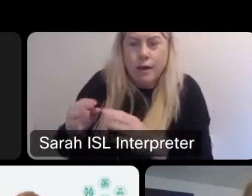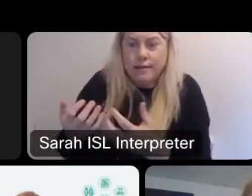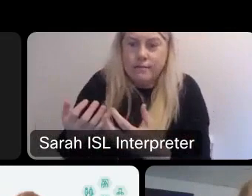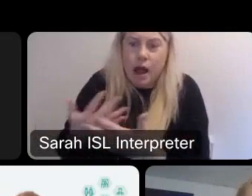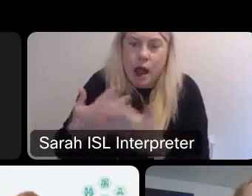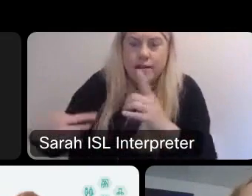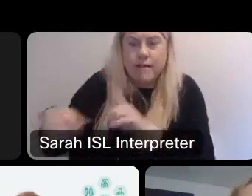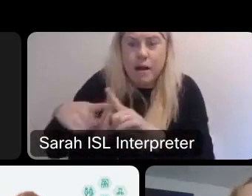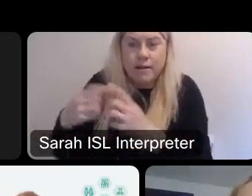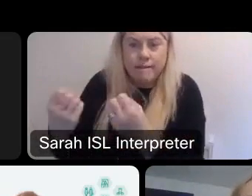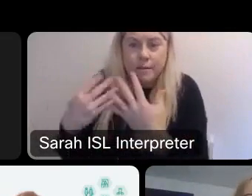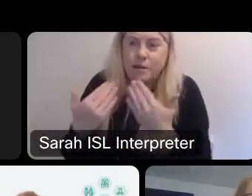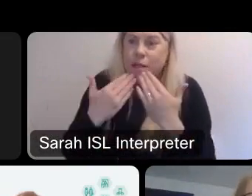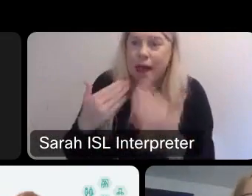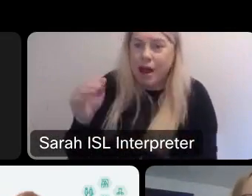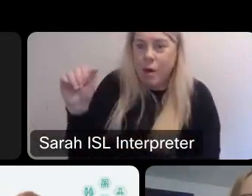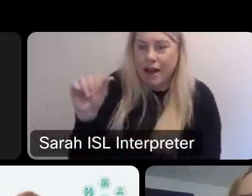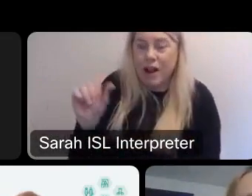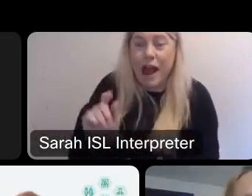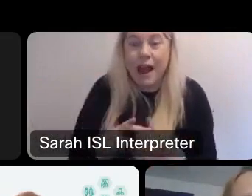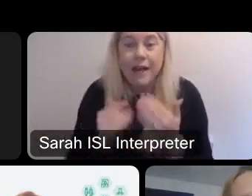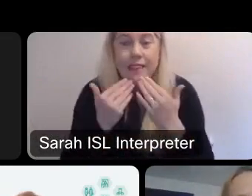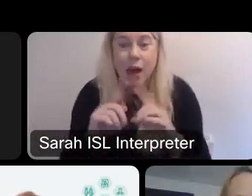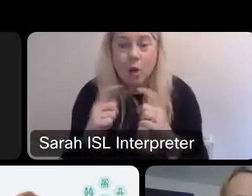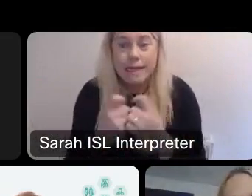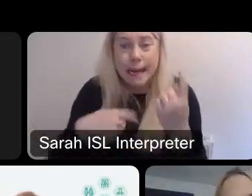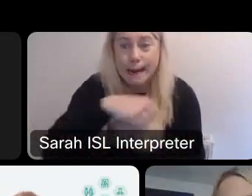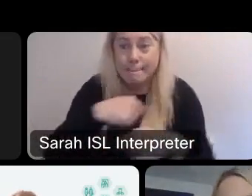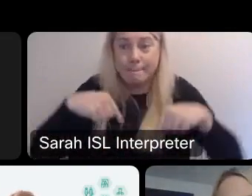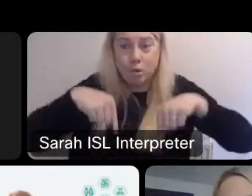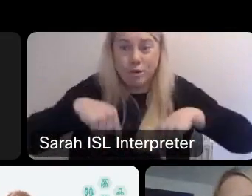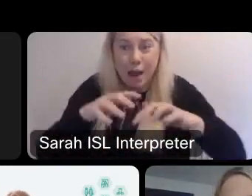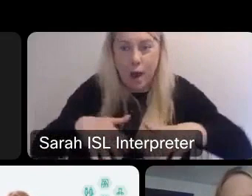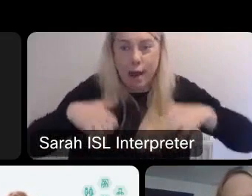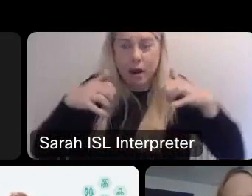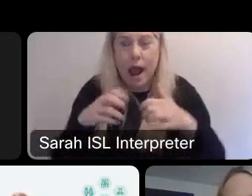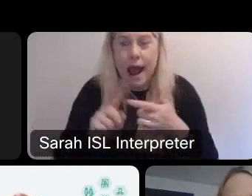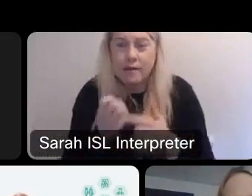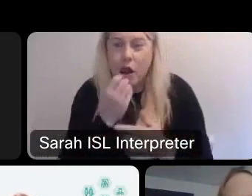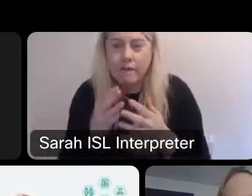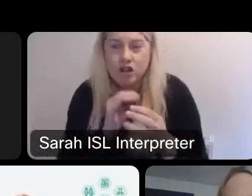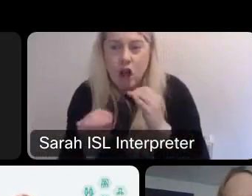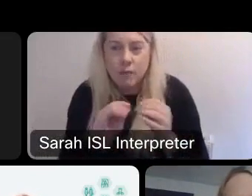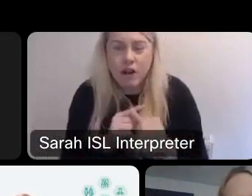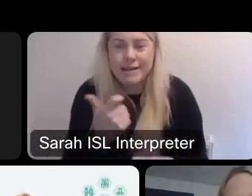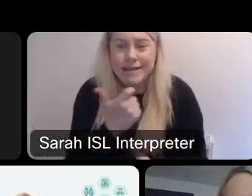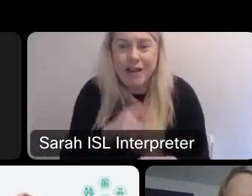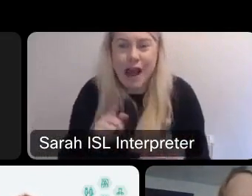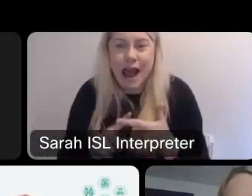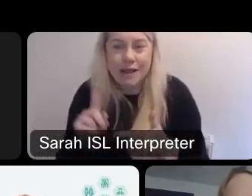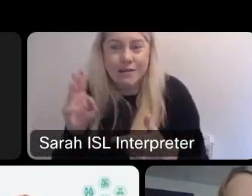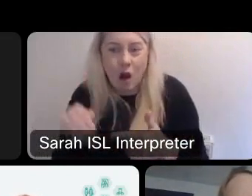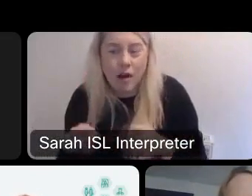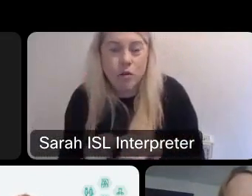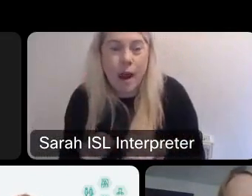you to Angela, and thank you to the team today. Thank you to our lovely interpreters, Sarah and Dawn, and thank you,